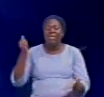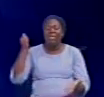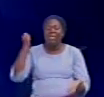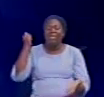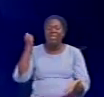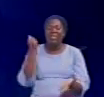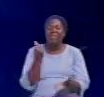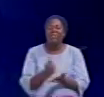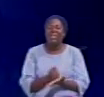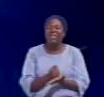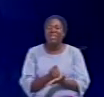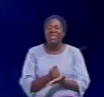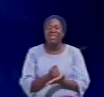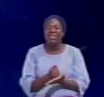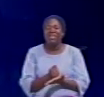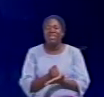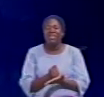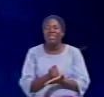amen.